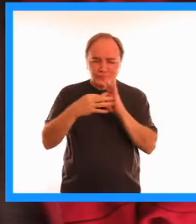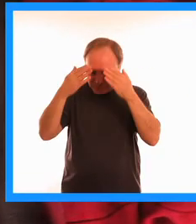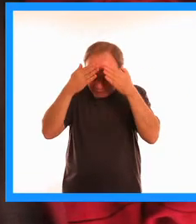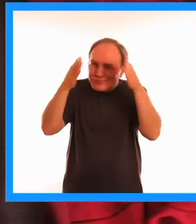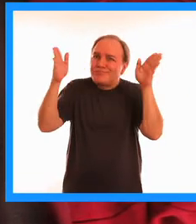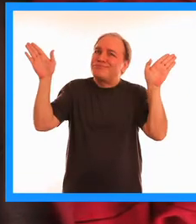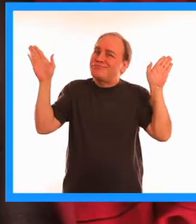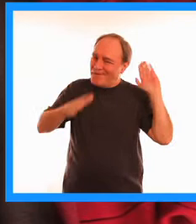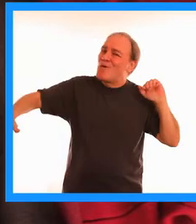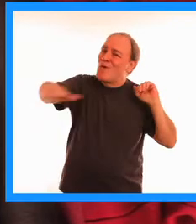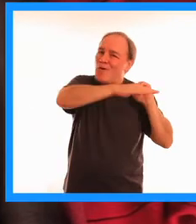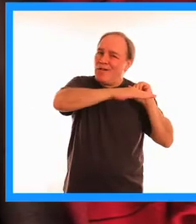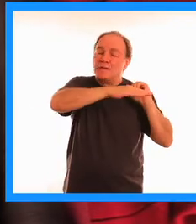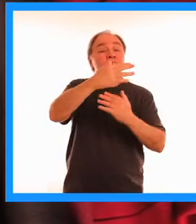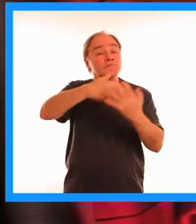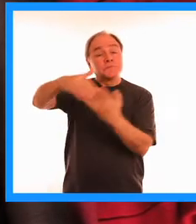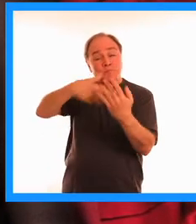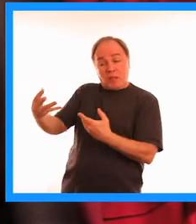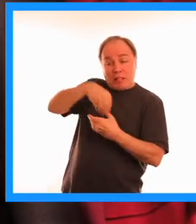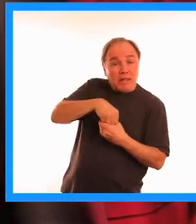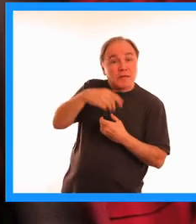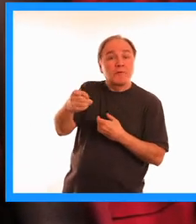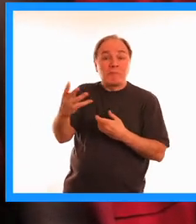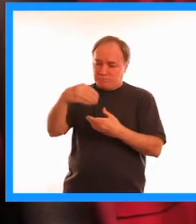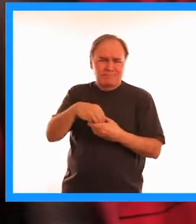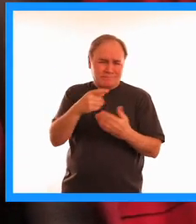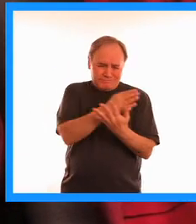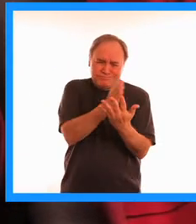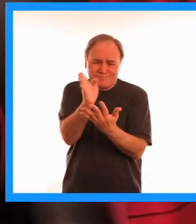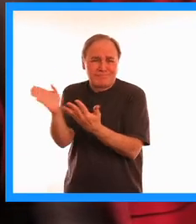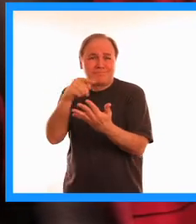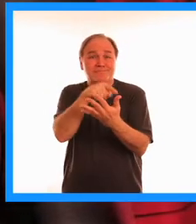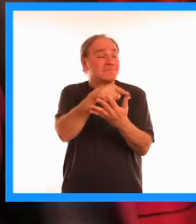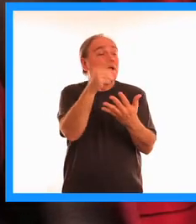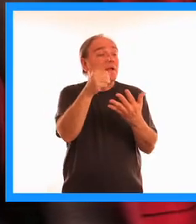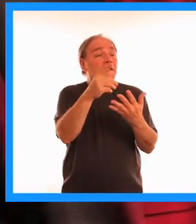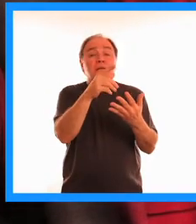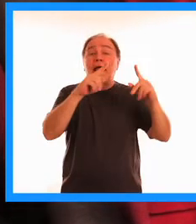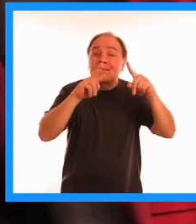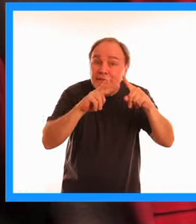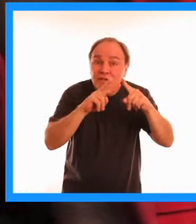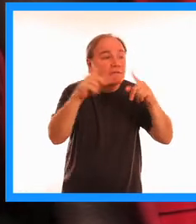is especially important because these families often face a higher cost of living.